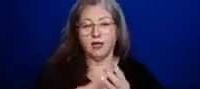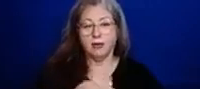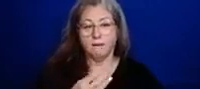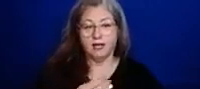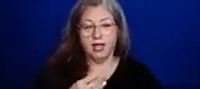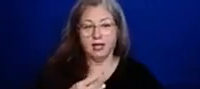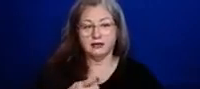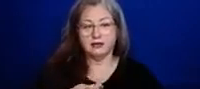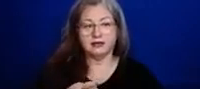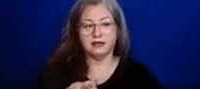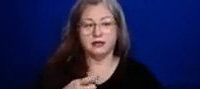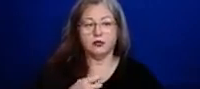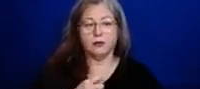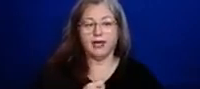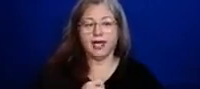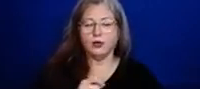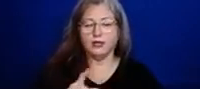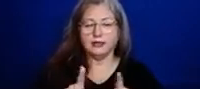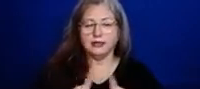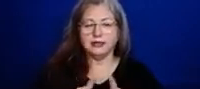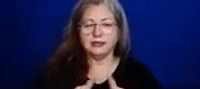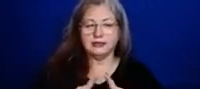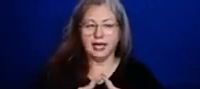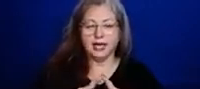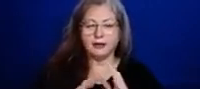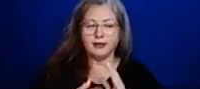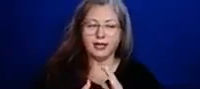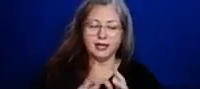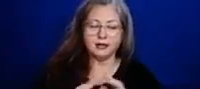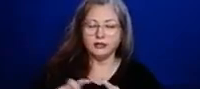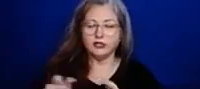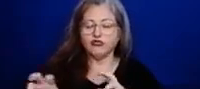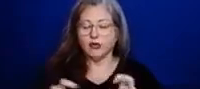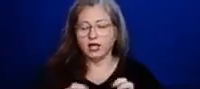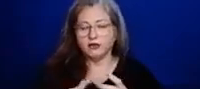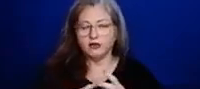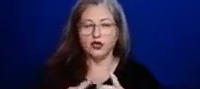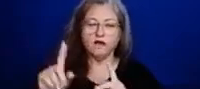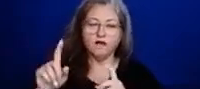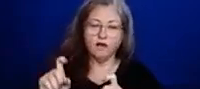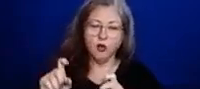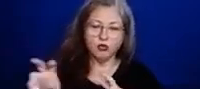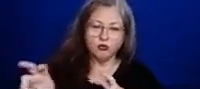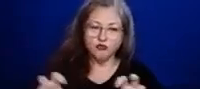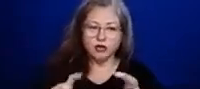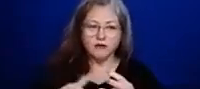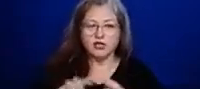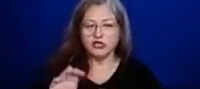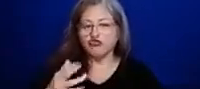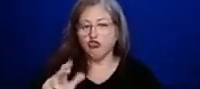And made also with the same techniques, transfer, photo transfer, and chalk. This one has lots of